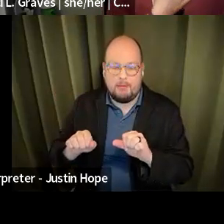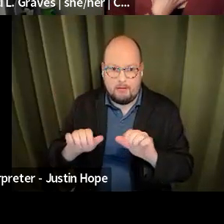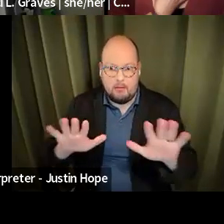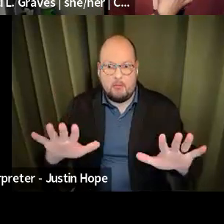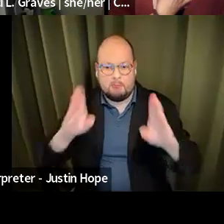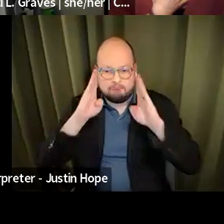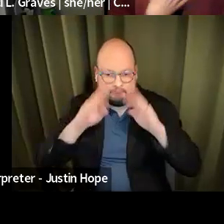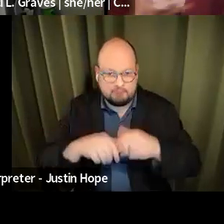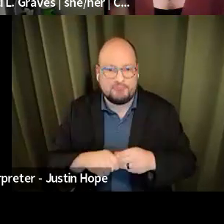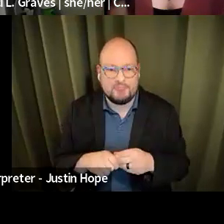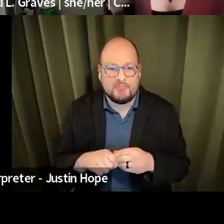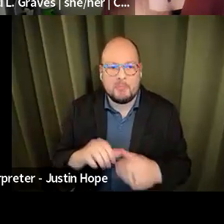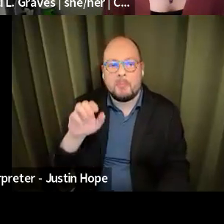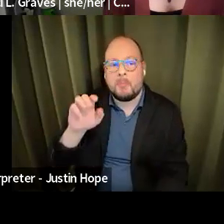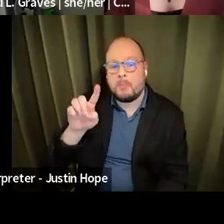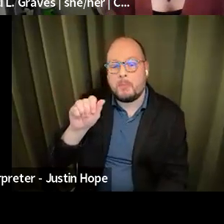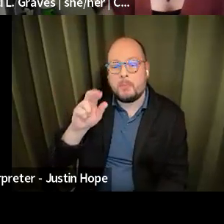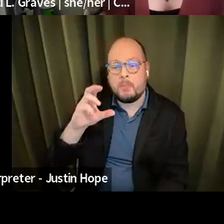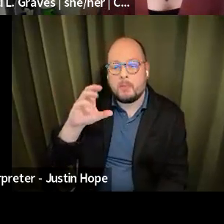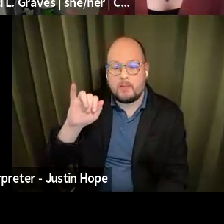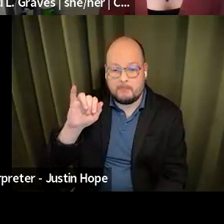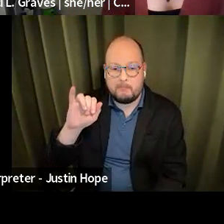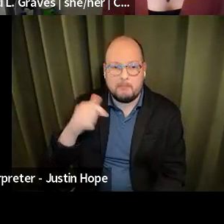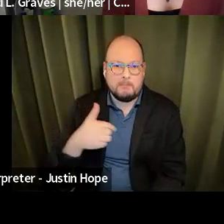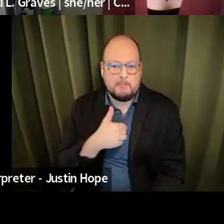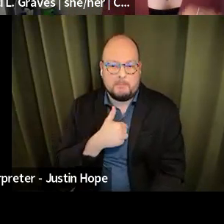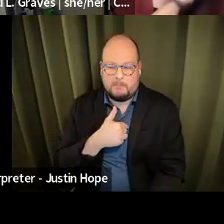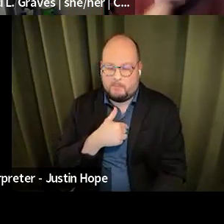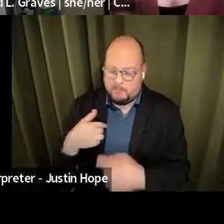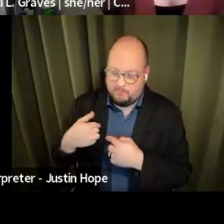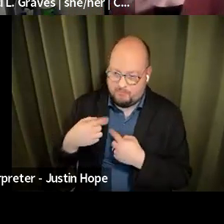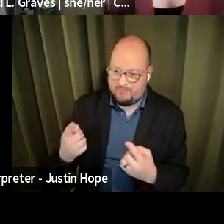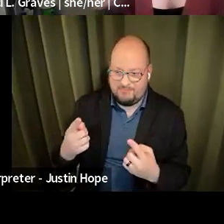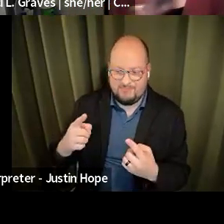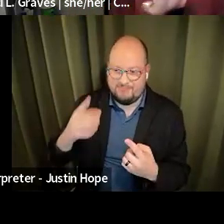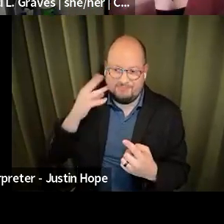I am a strong proponent, and as somebody who's been doing this for 20 plus years,